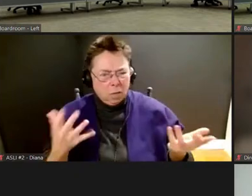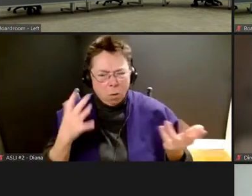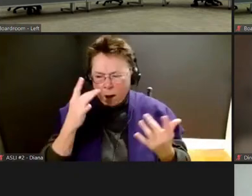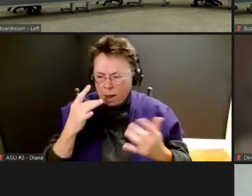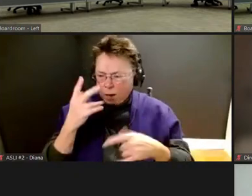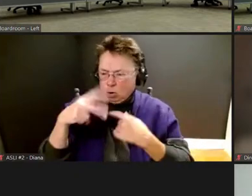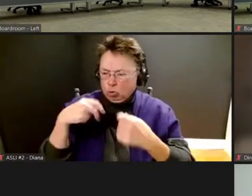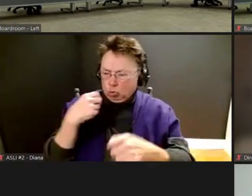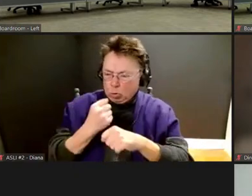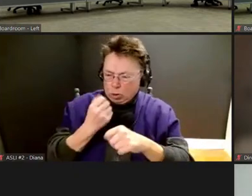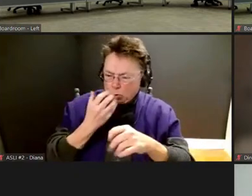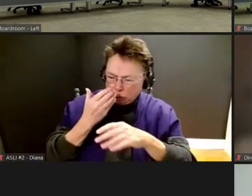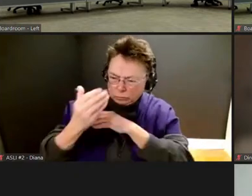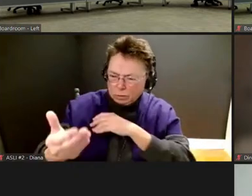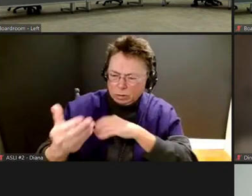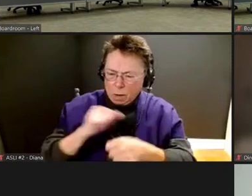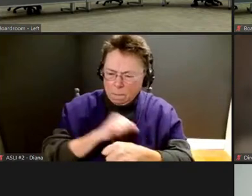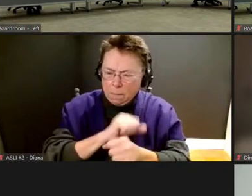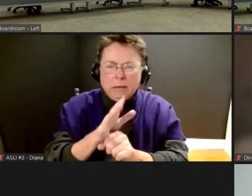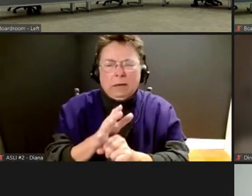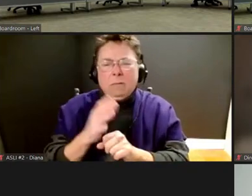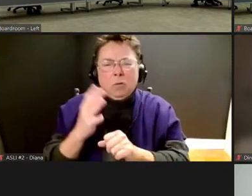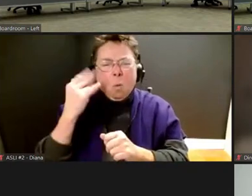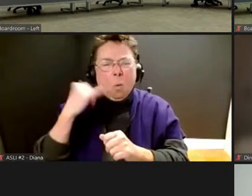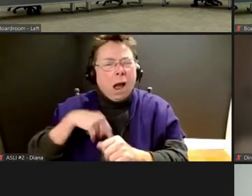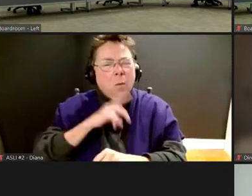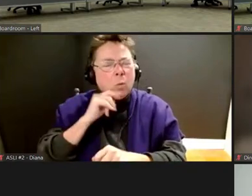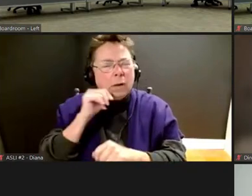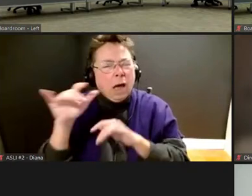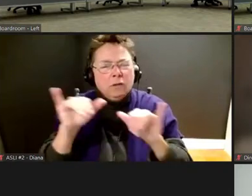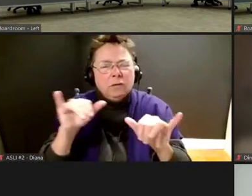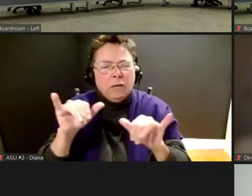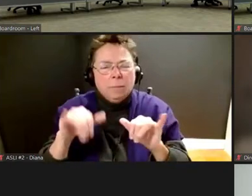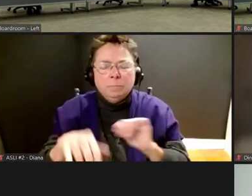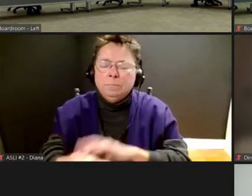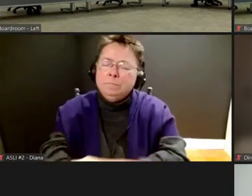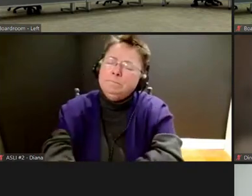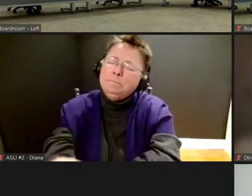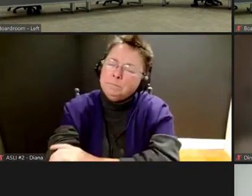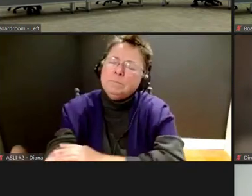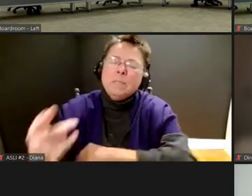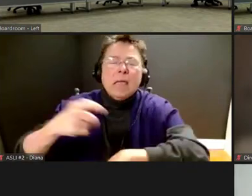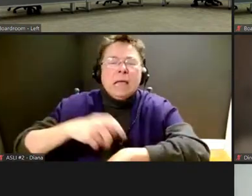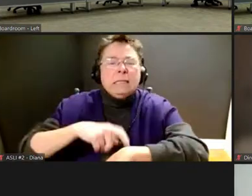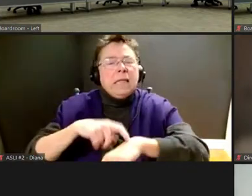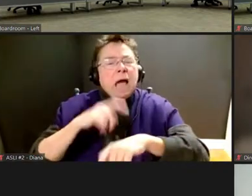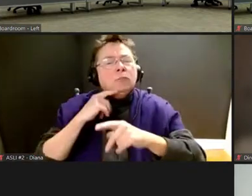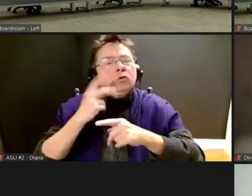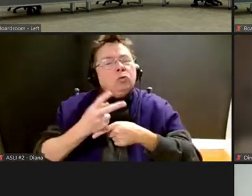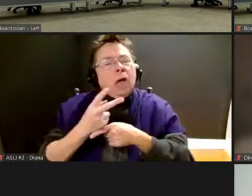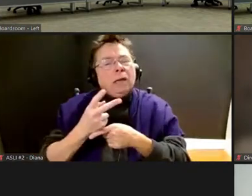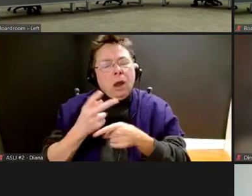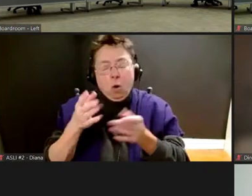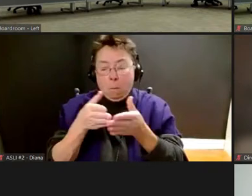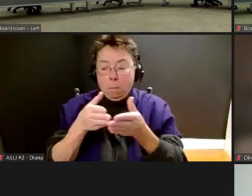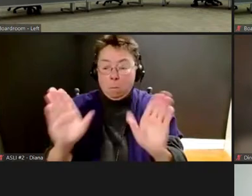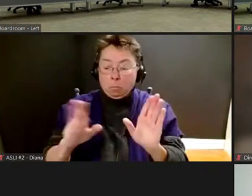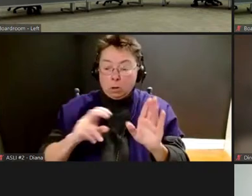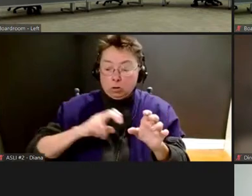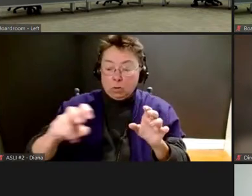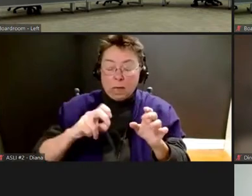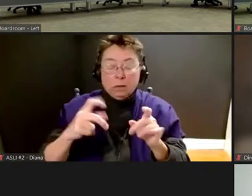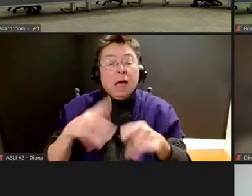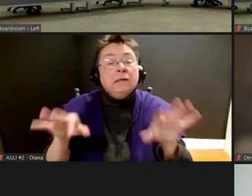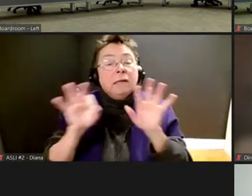pandemic, haven't been be able to achieve the same. It is time to treat public transit as an essential service. If your tap